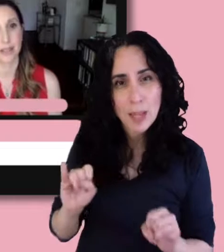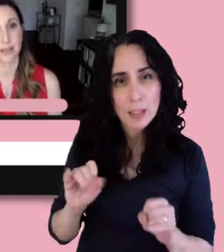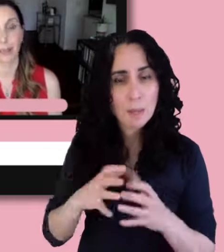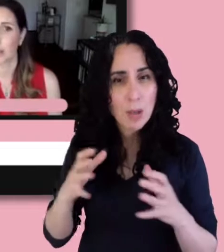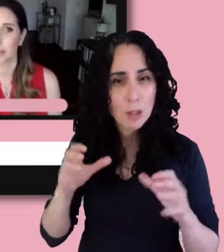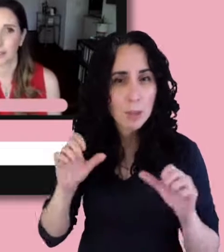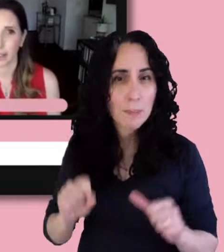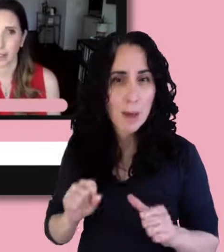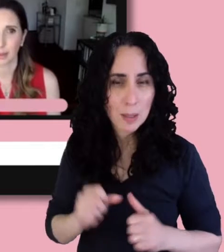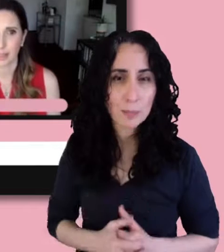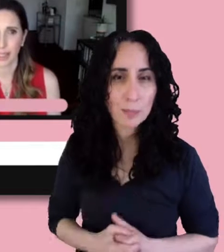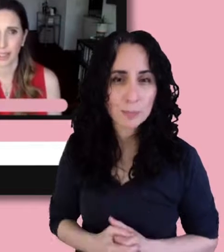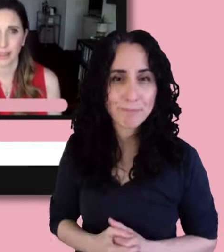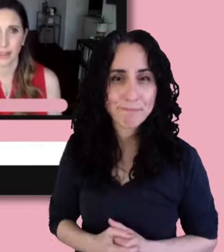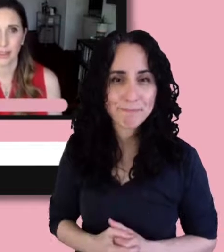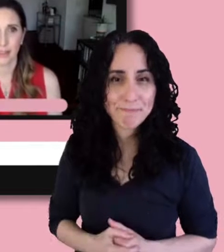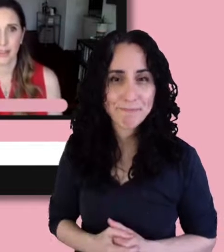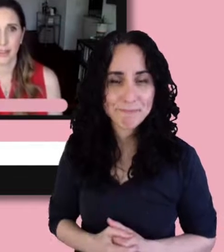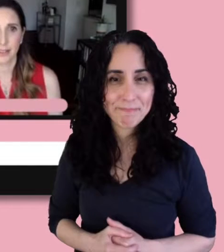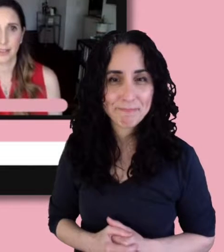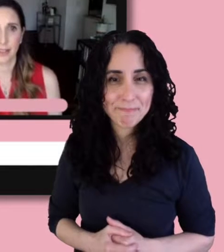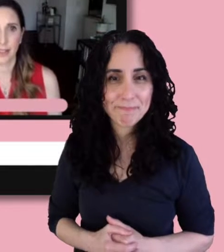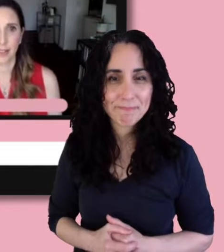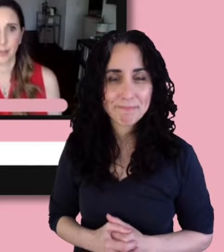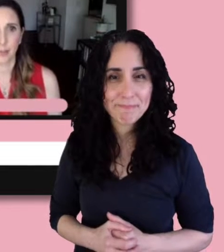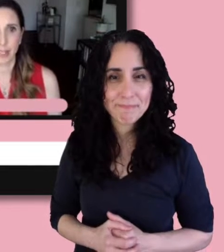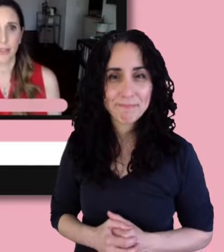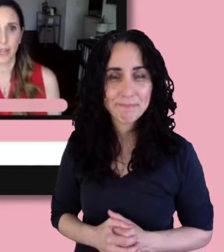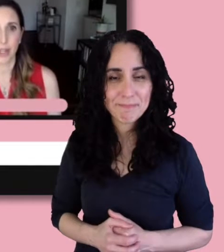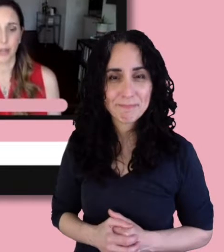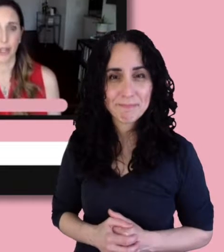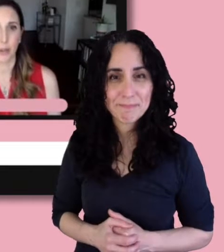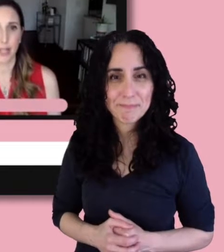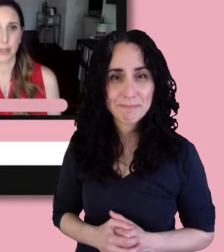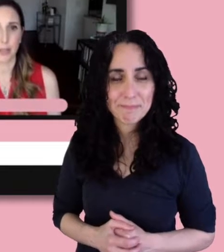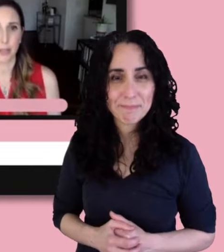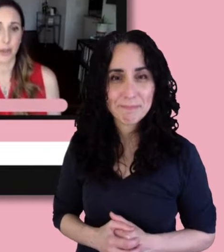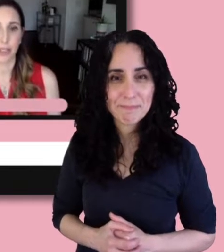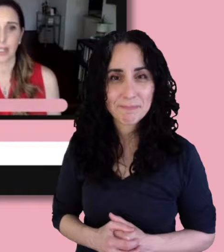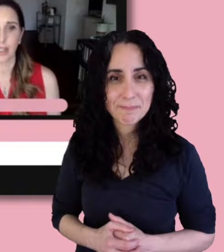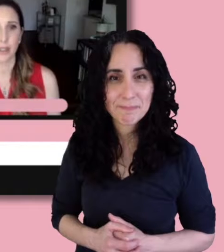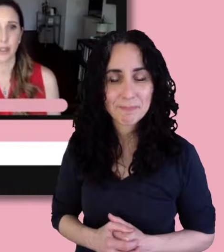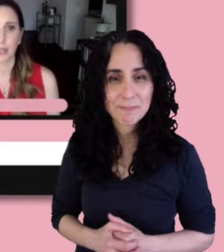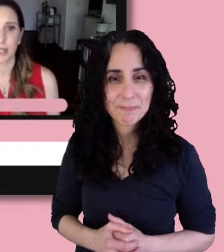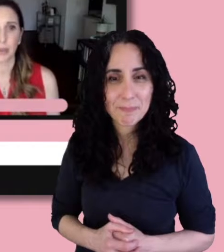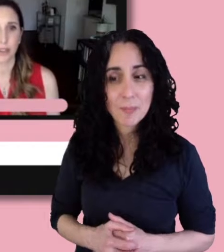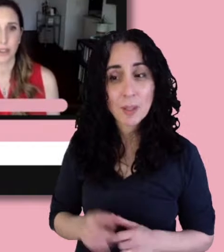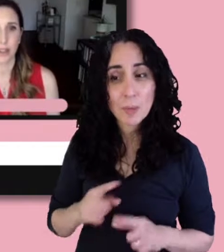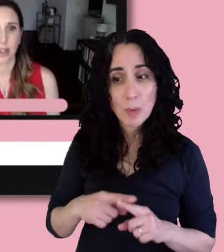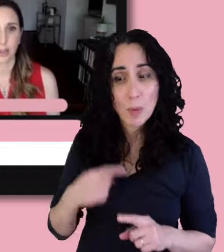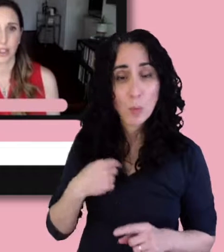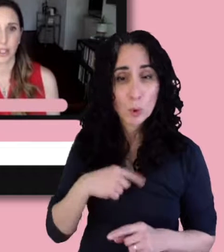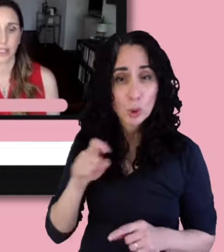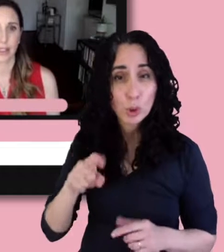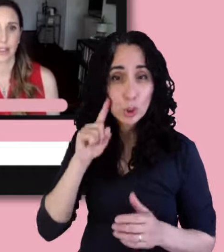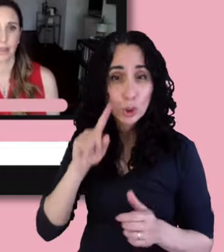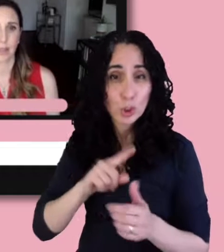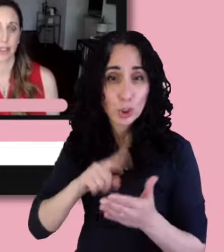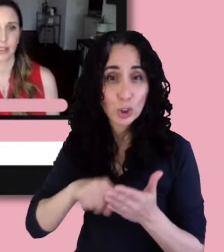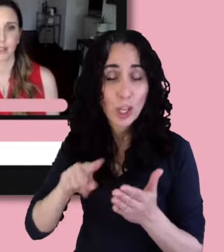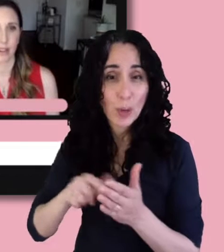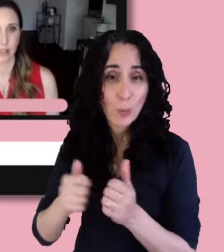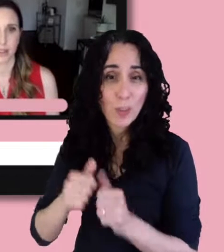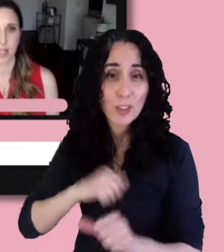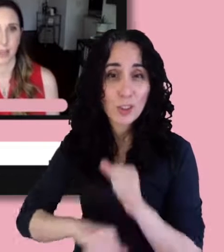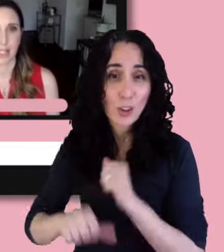as much as they possibly can. I love that. In that way. But sure, agreed, we should all be checking on one